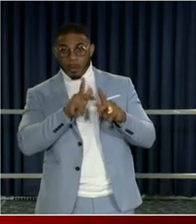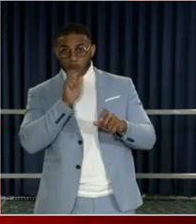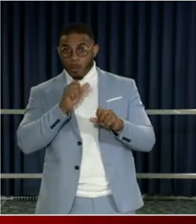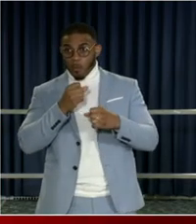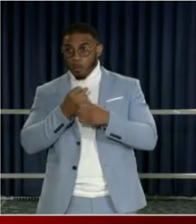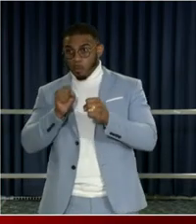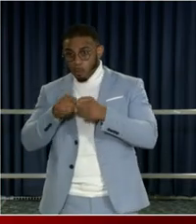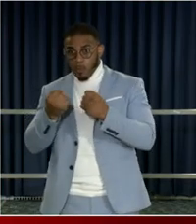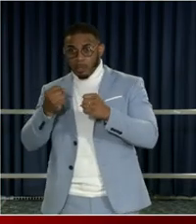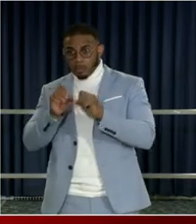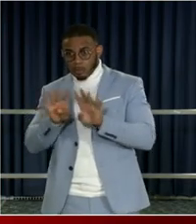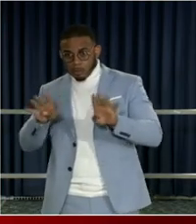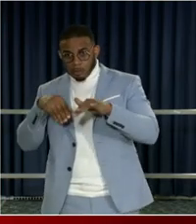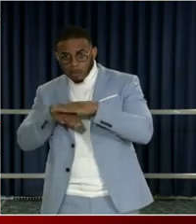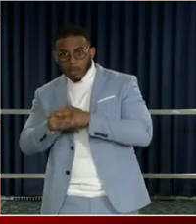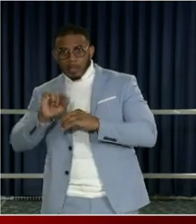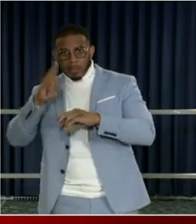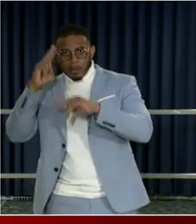the building.